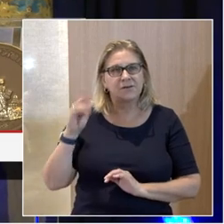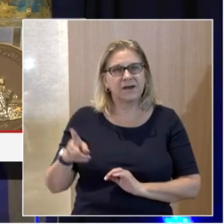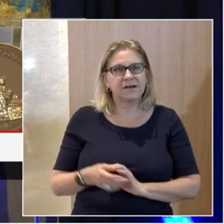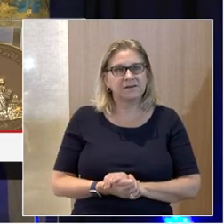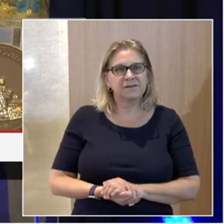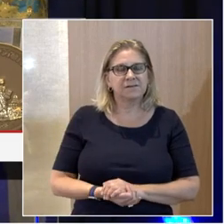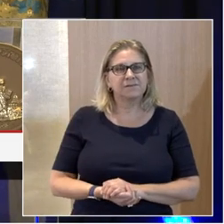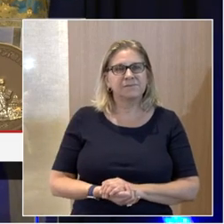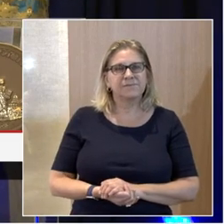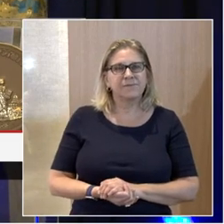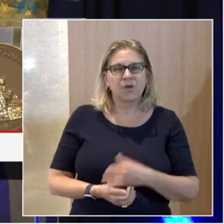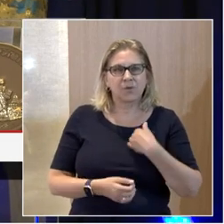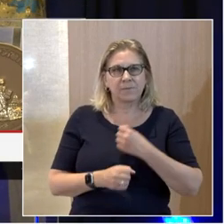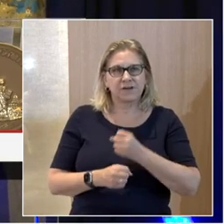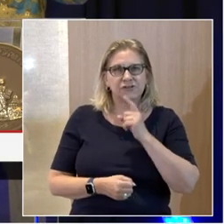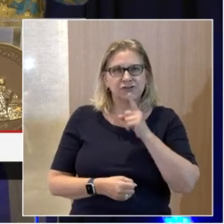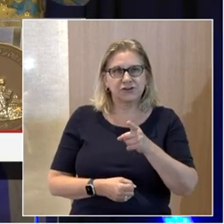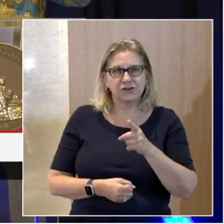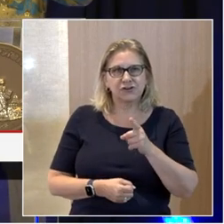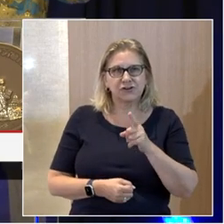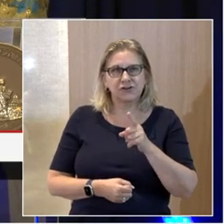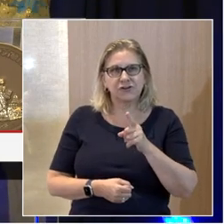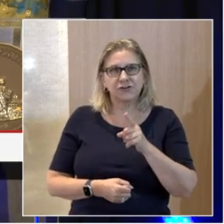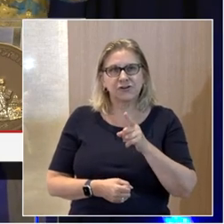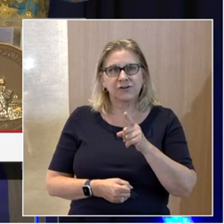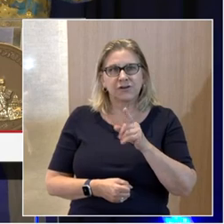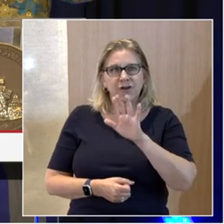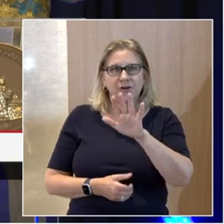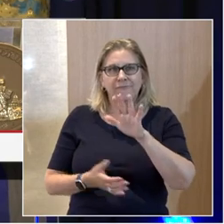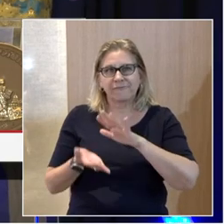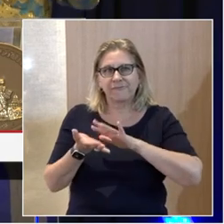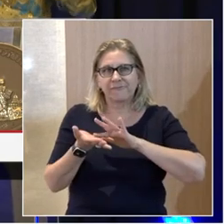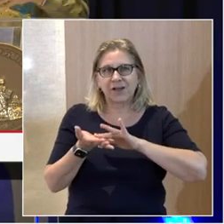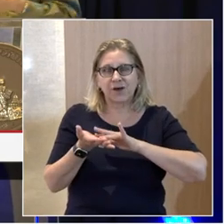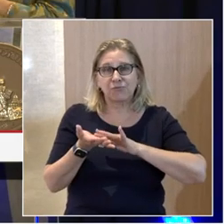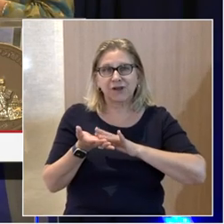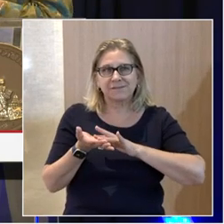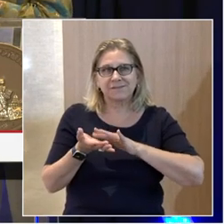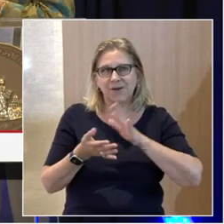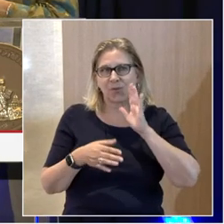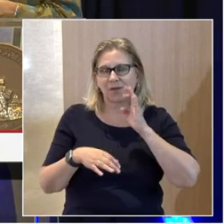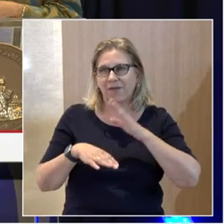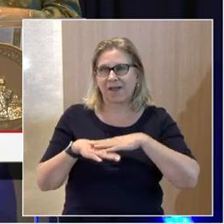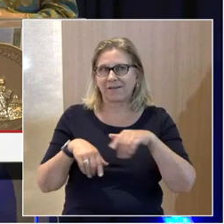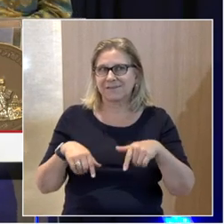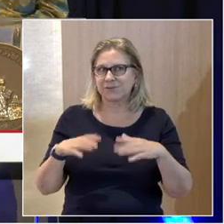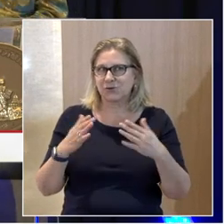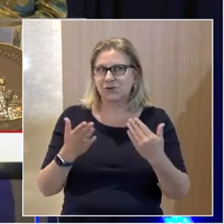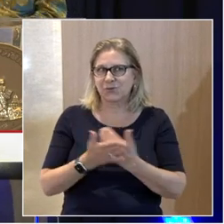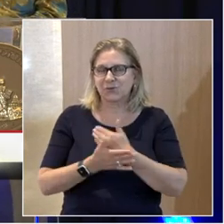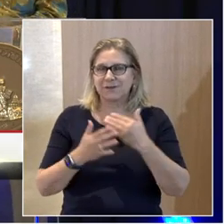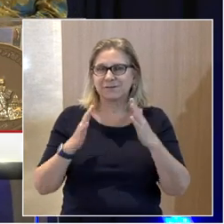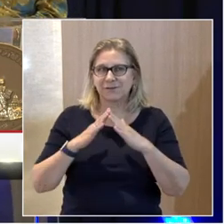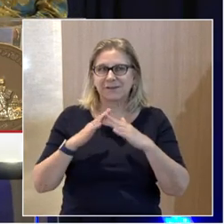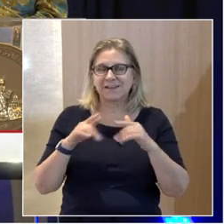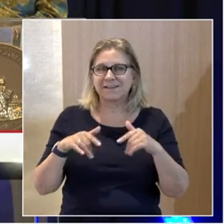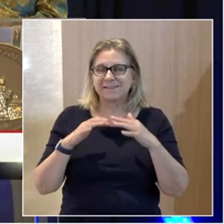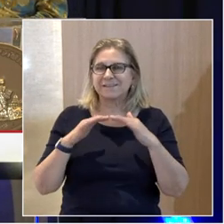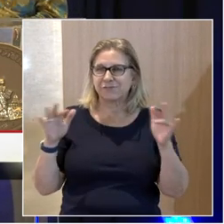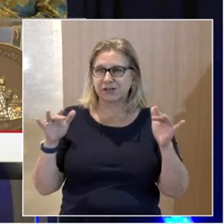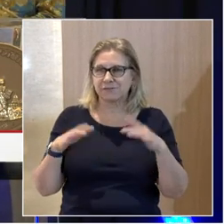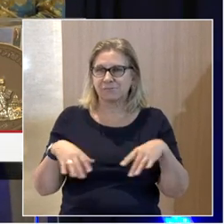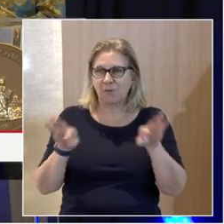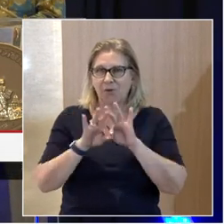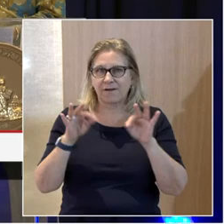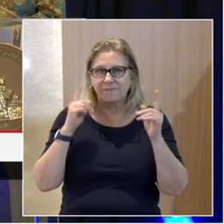your fingerprints put on this new downtown. So that's important. Your diversity is important to us. I think